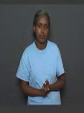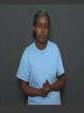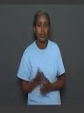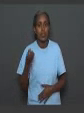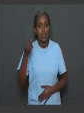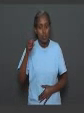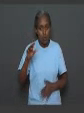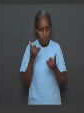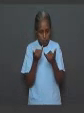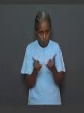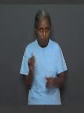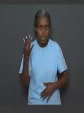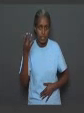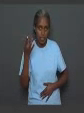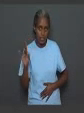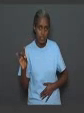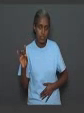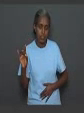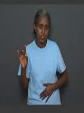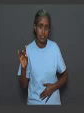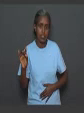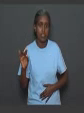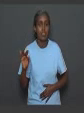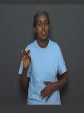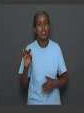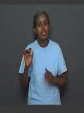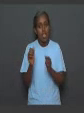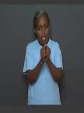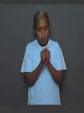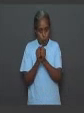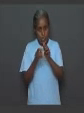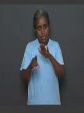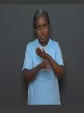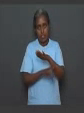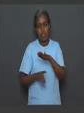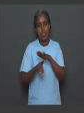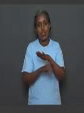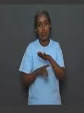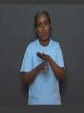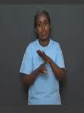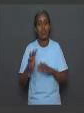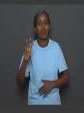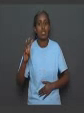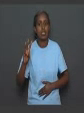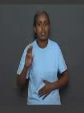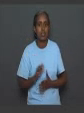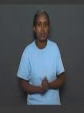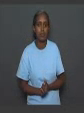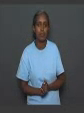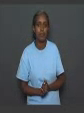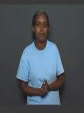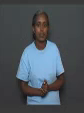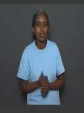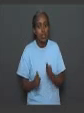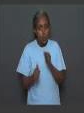12 over 18 has a common denominator of 6,